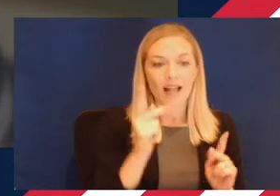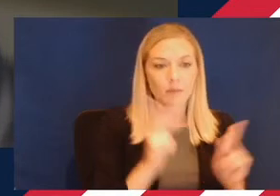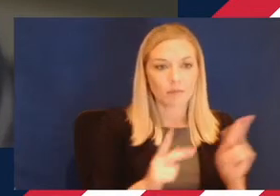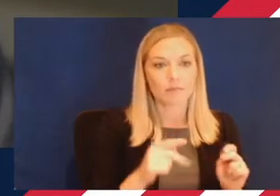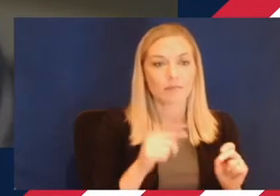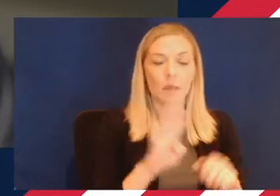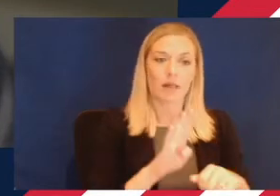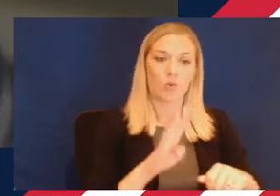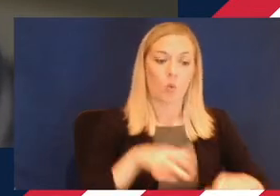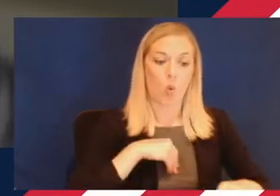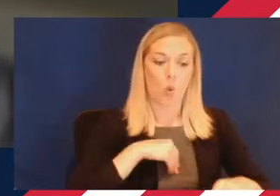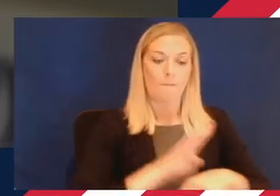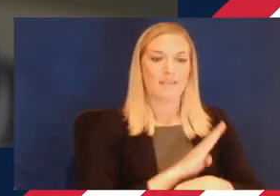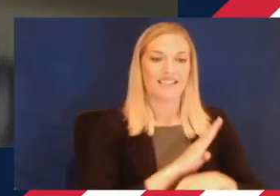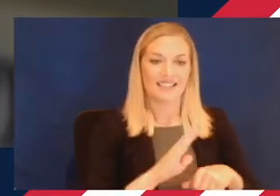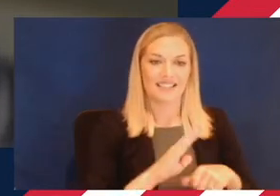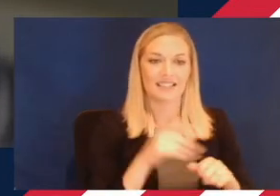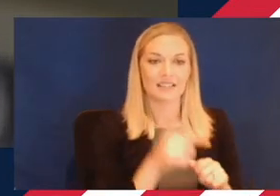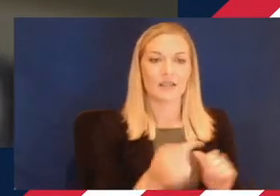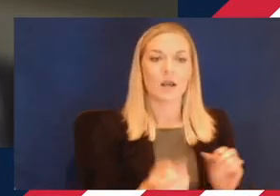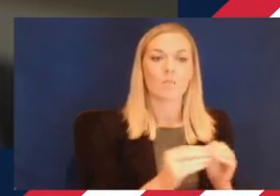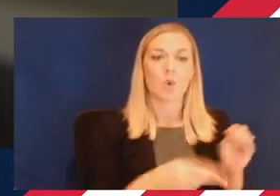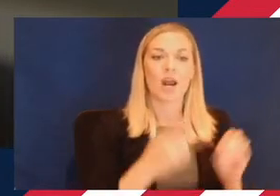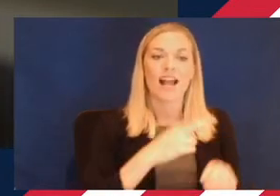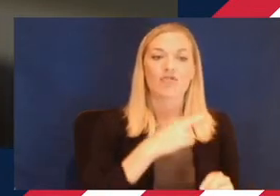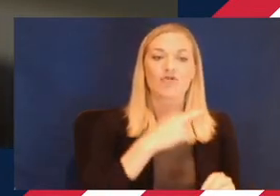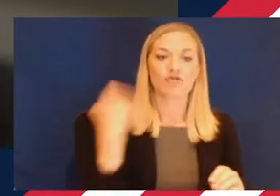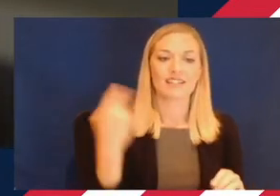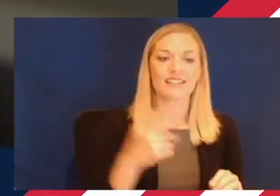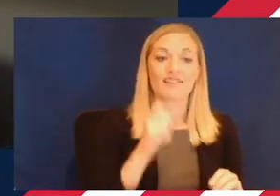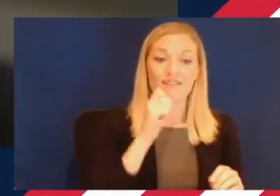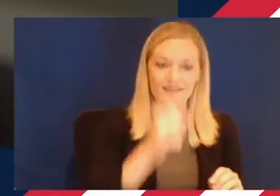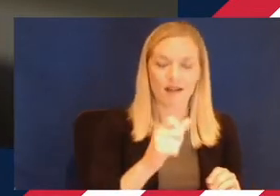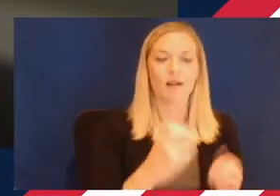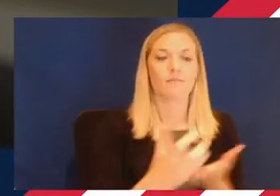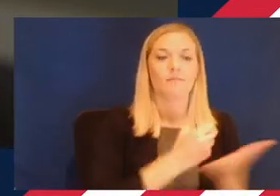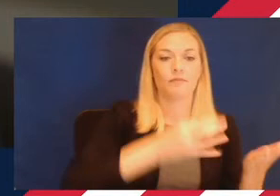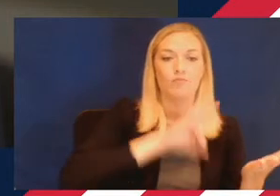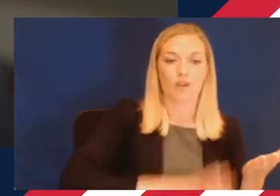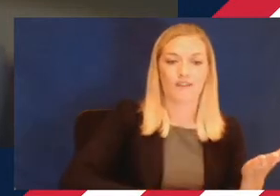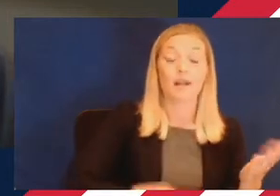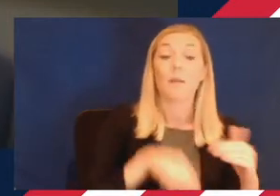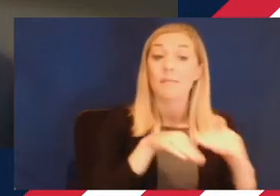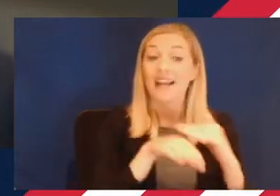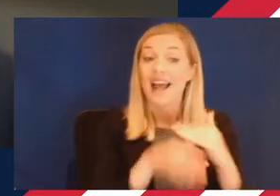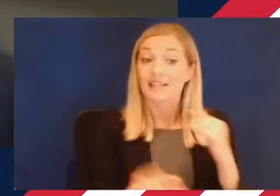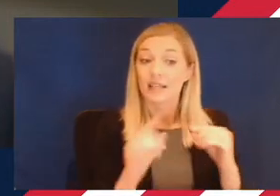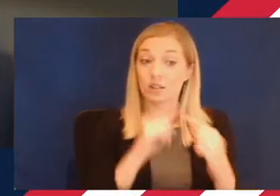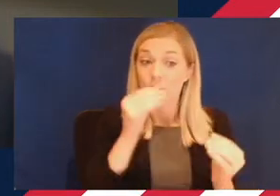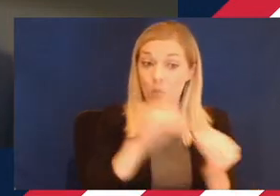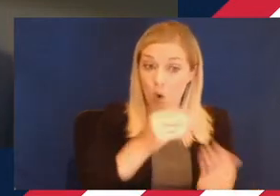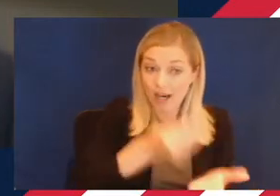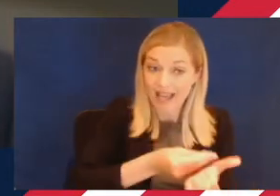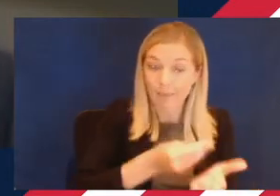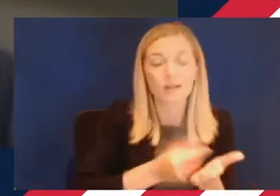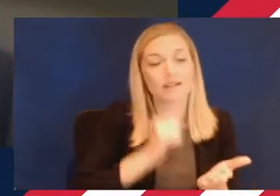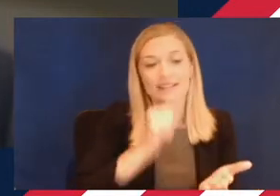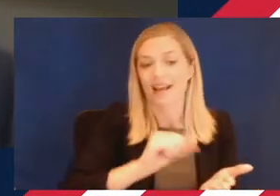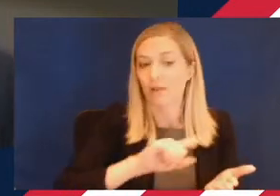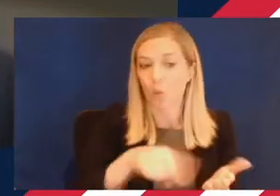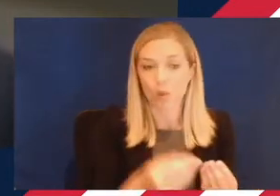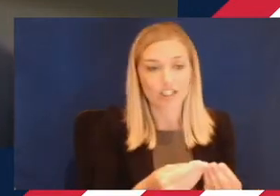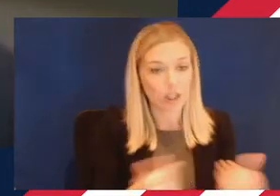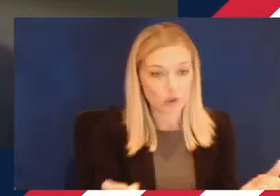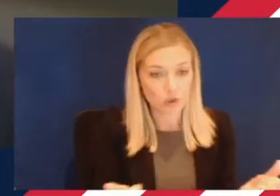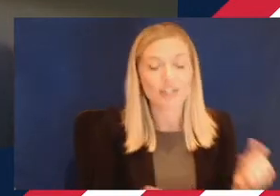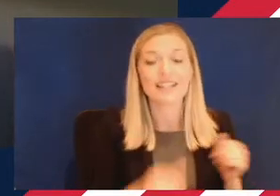and 56% of them are considered high credit risk. Access to more capital, however, is not the full solution. 70% of them already have